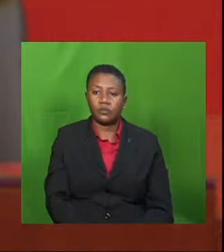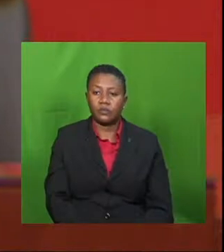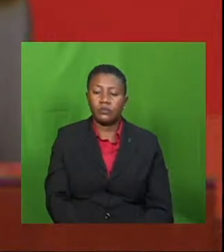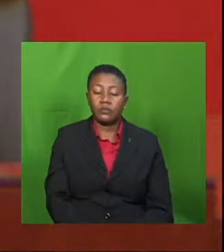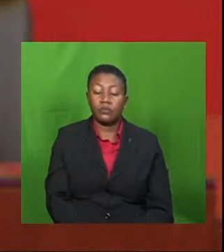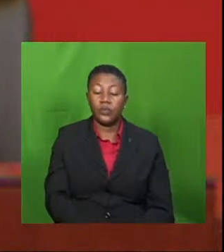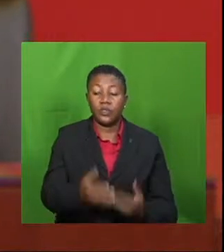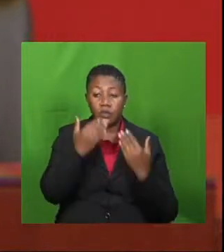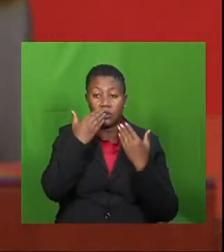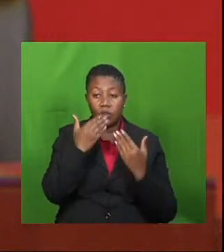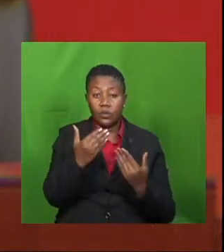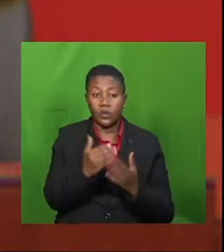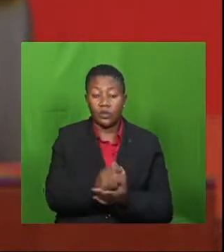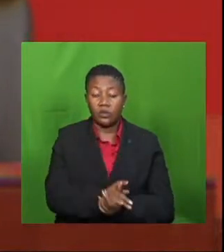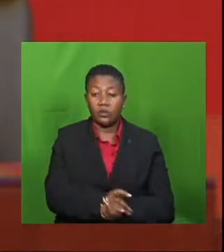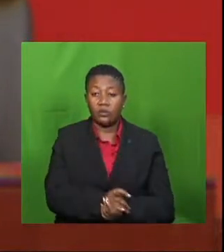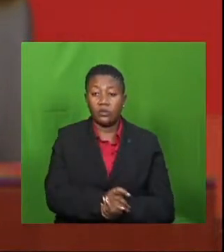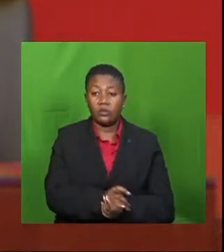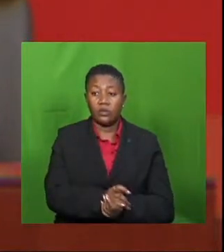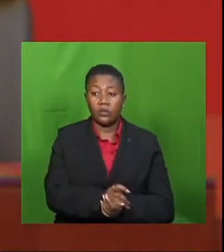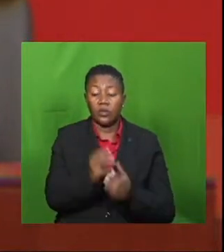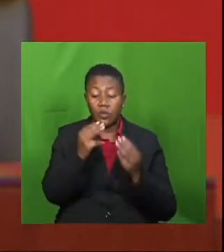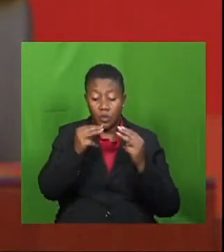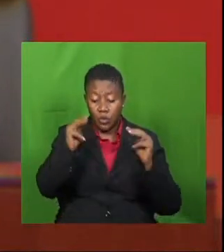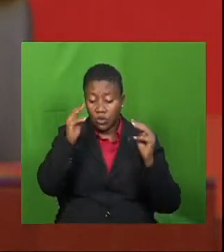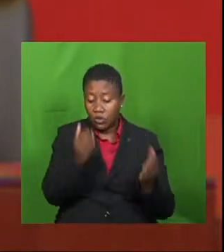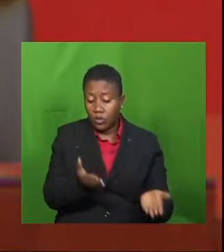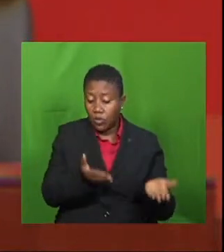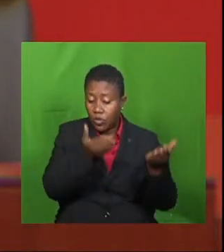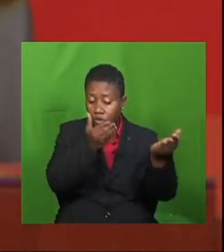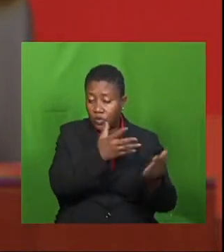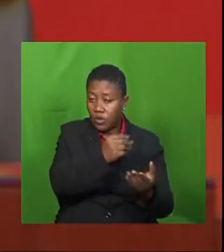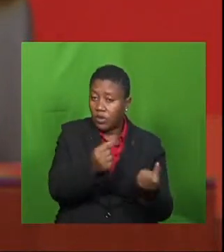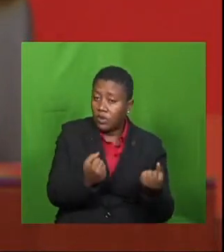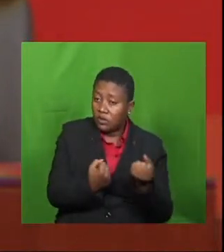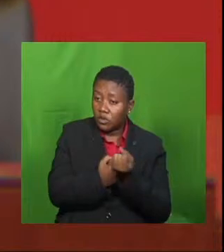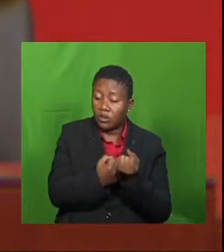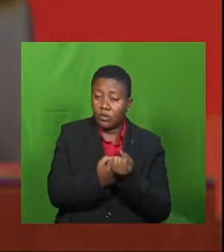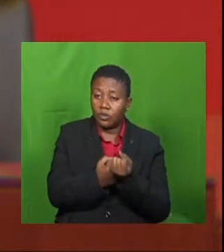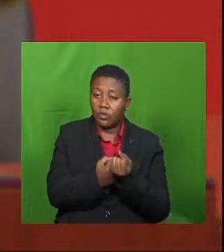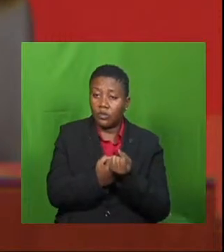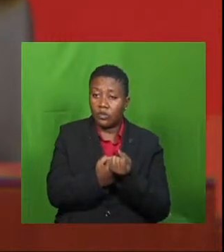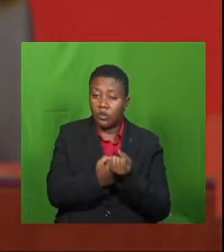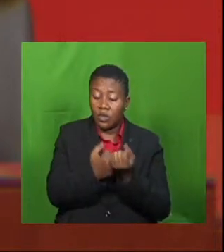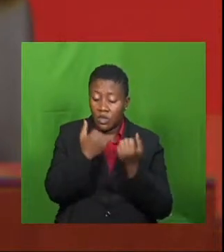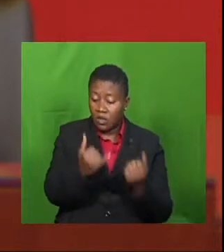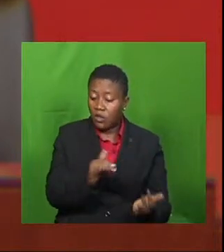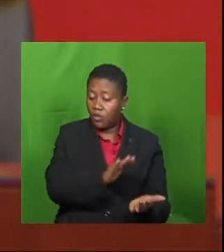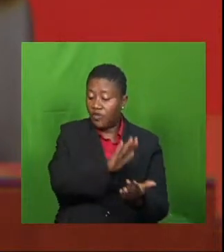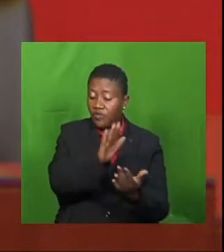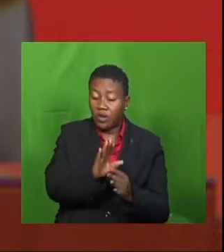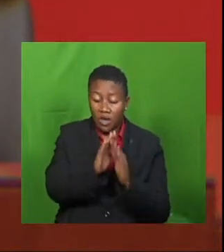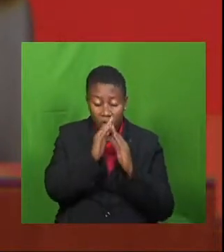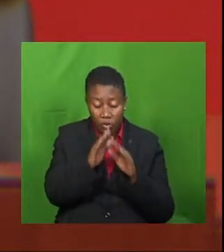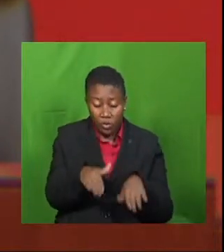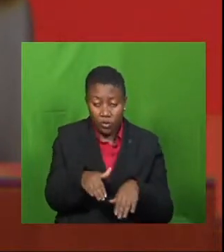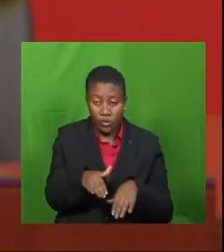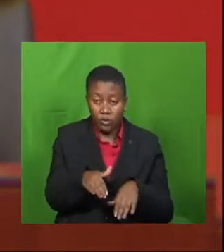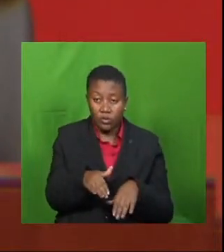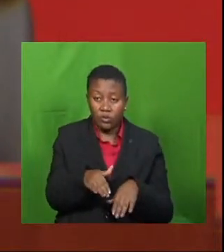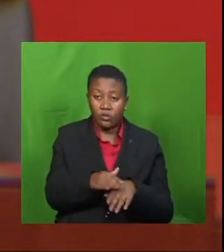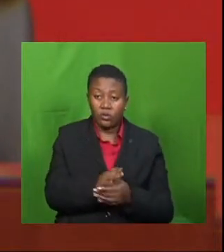Thank you very much. Honourable members, the motion has been moved and it has been seconded. It is before the House. You